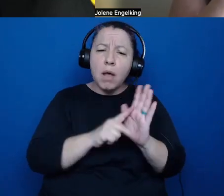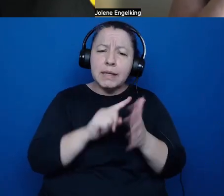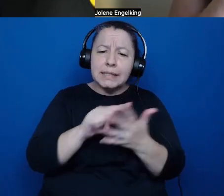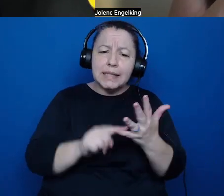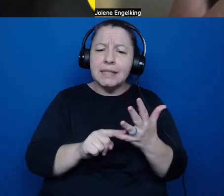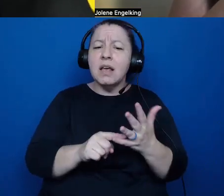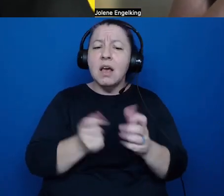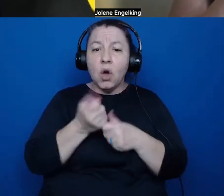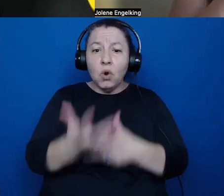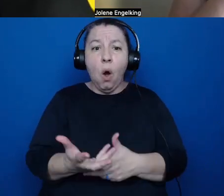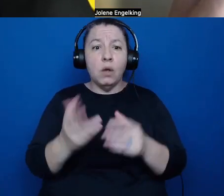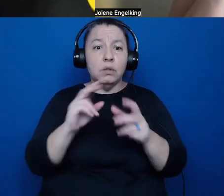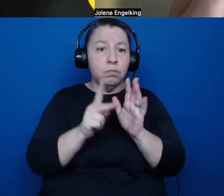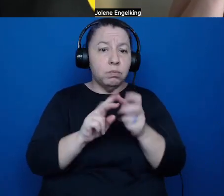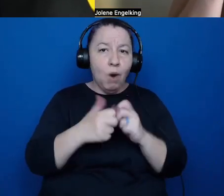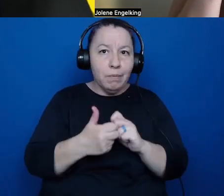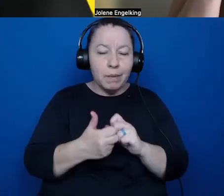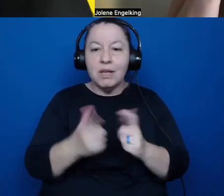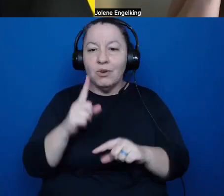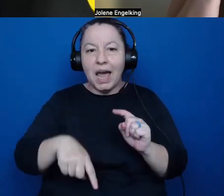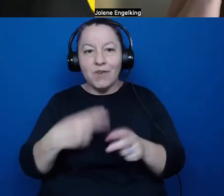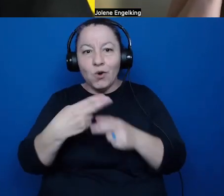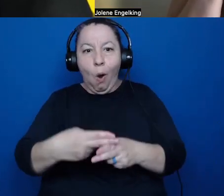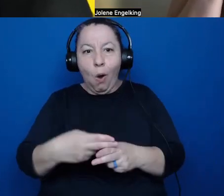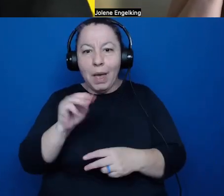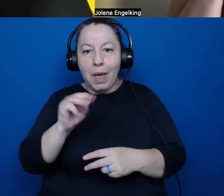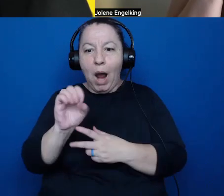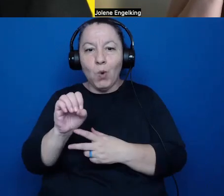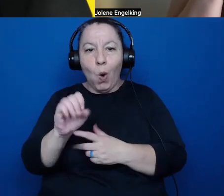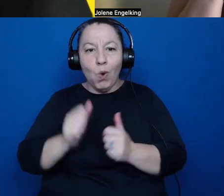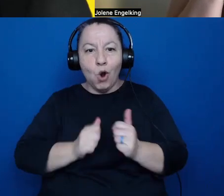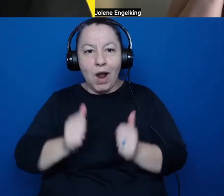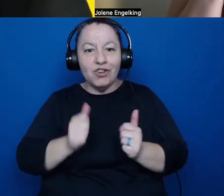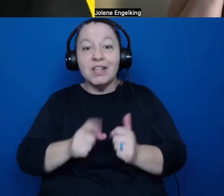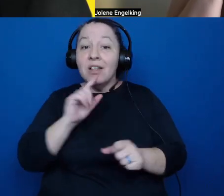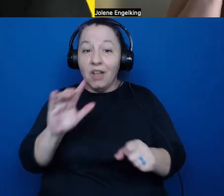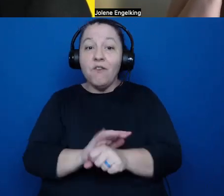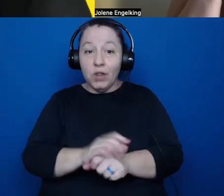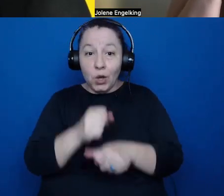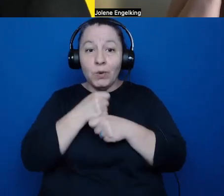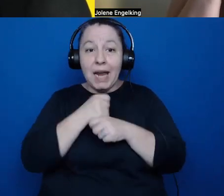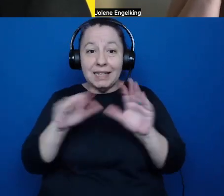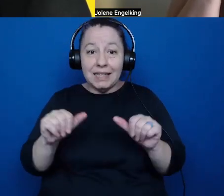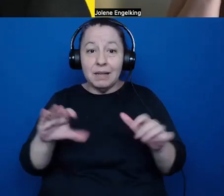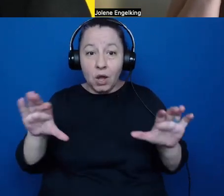that you can't even call them microaggressions, they're full on creating systems that are doing harm and replicating